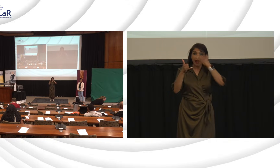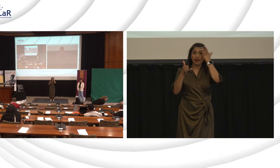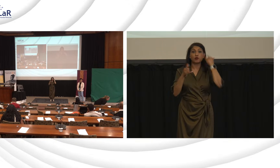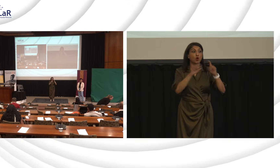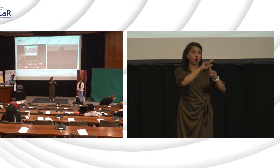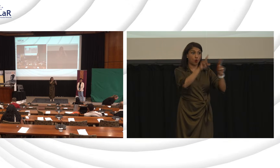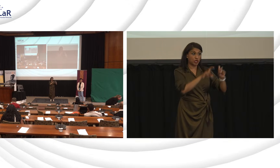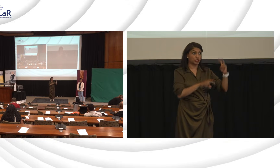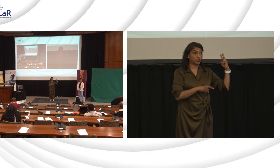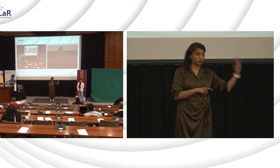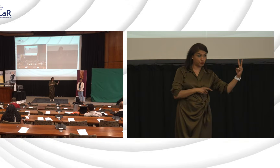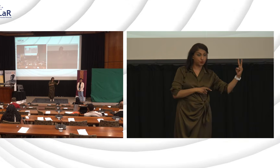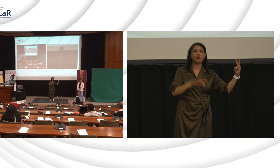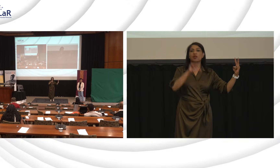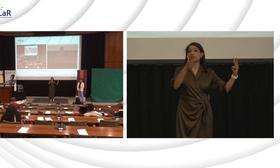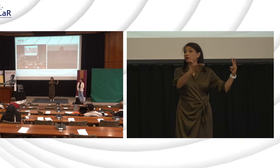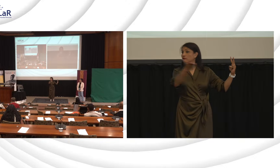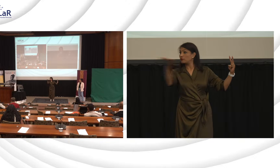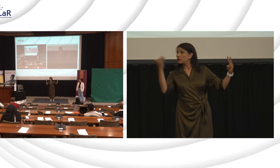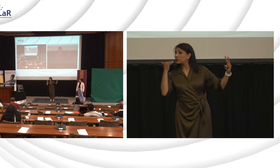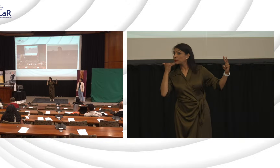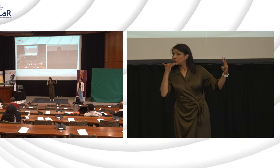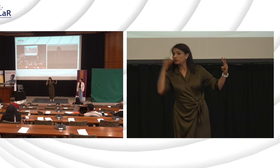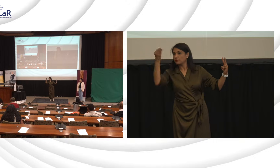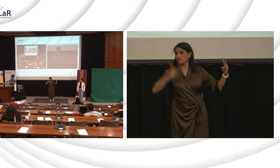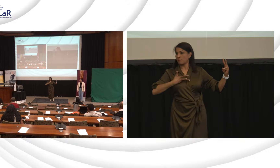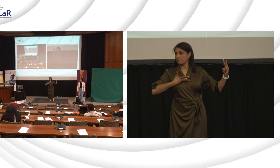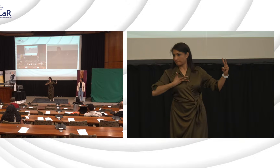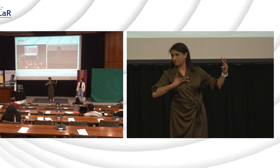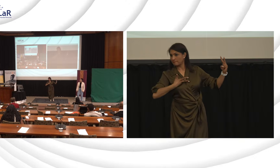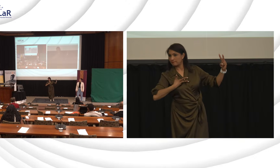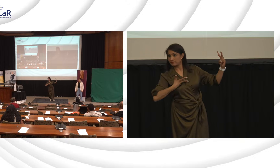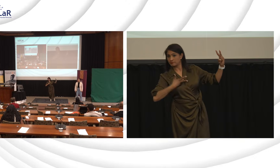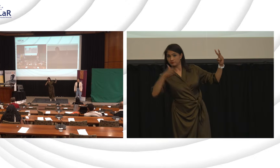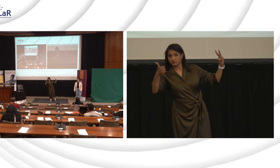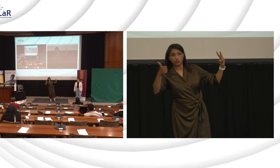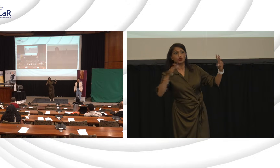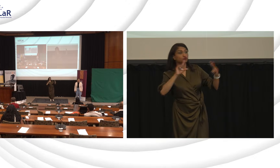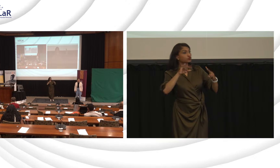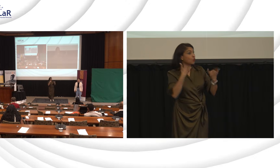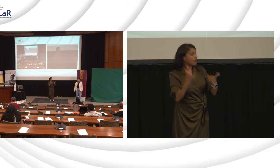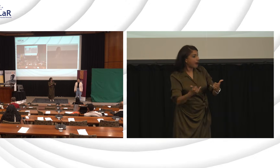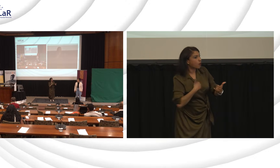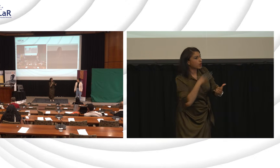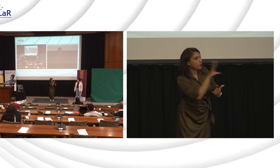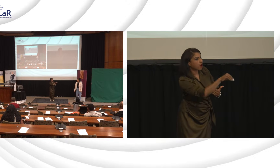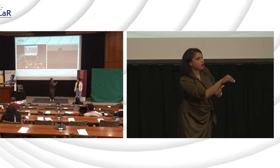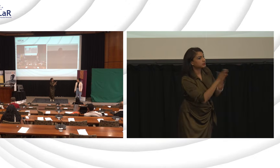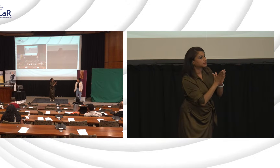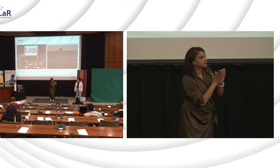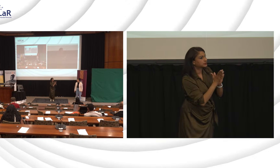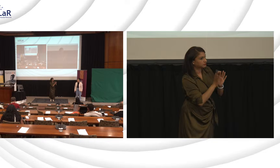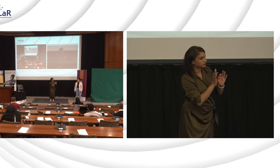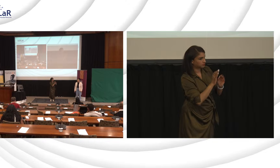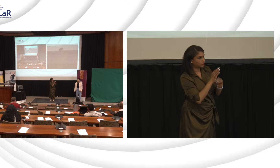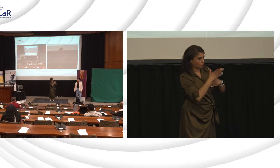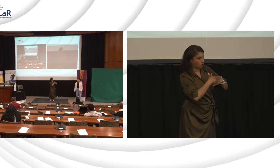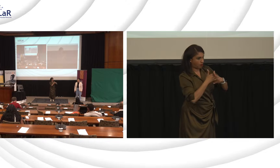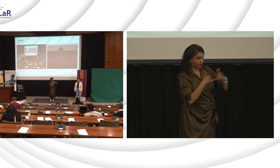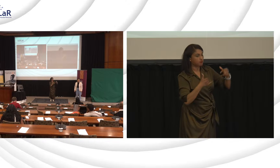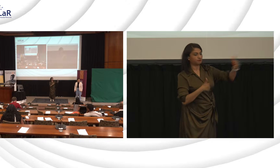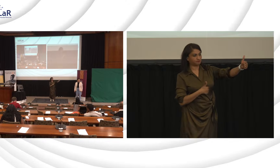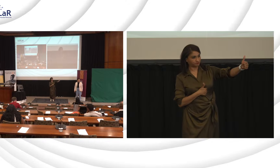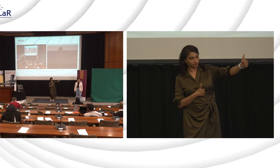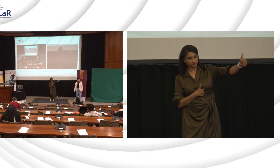the online questions as well, we're going to limit it to 2 online. And then I just want to